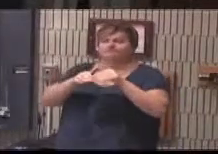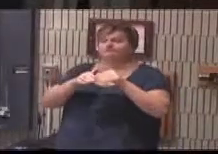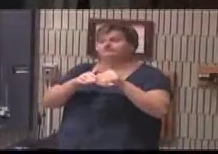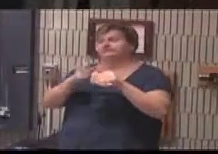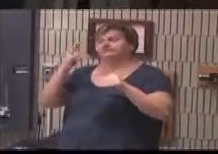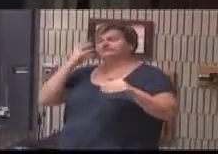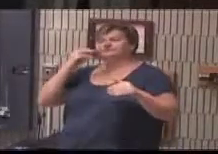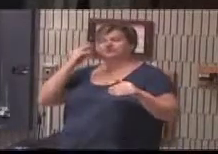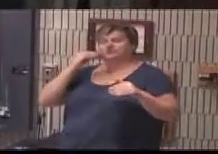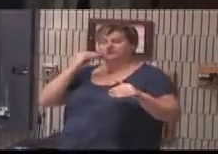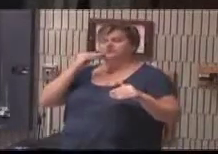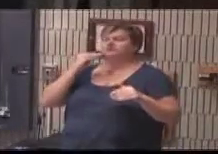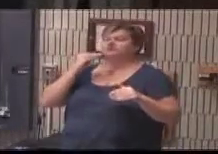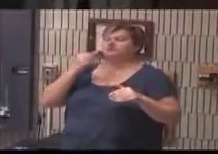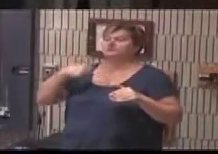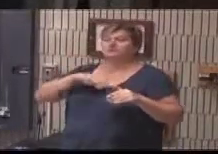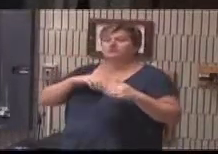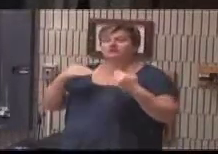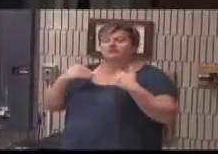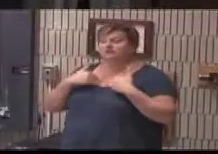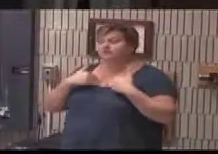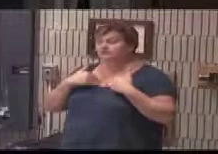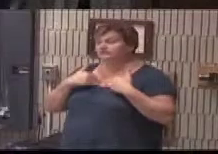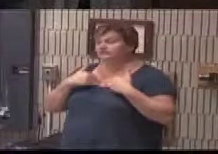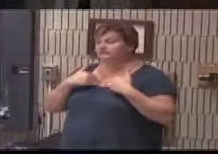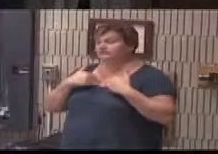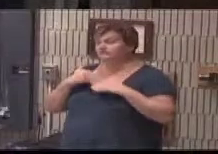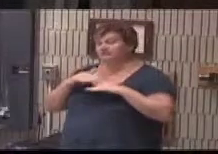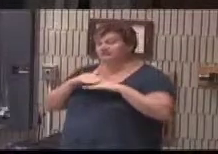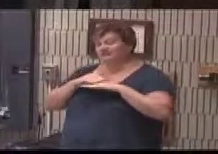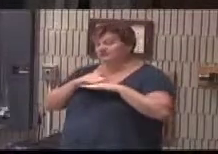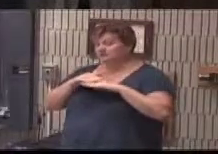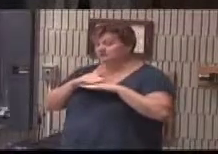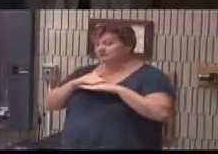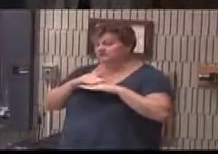of experience because we have at least